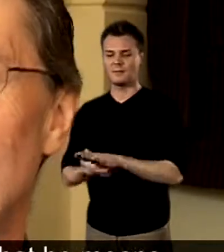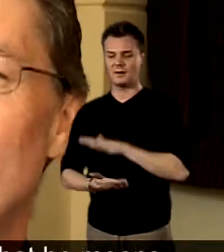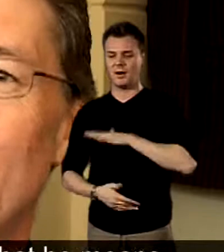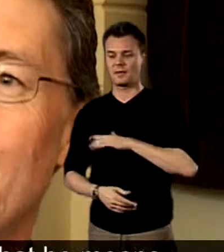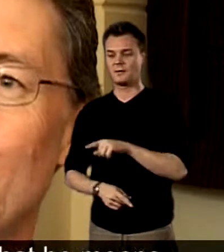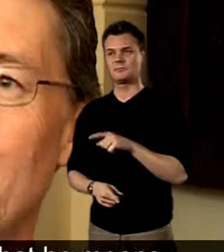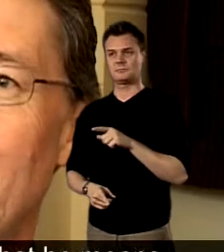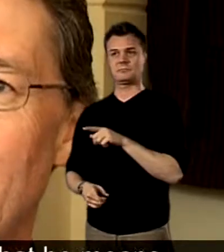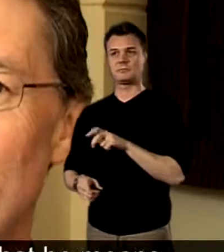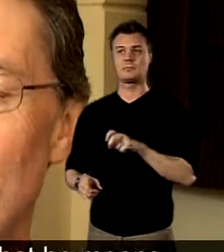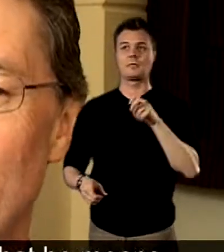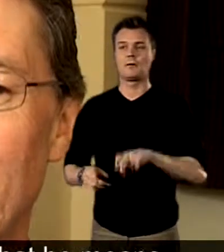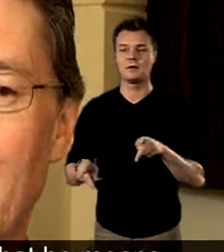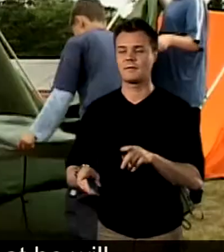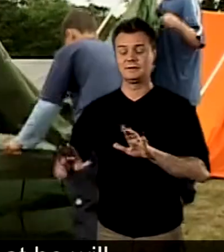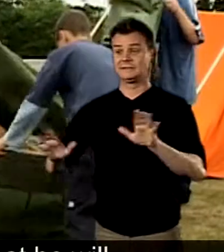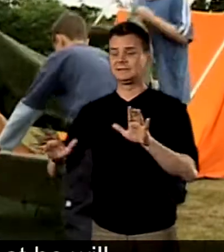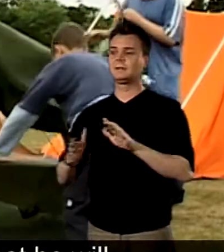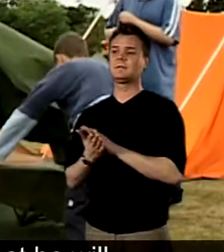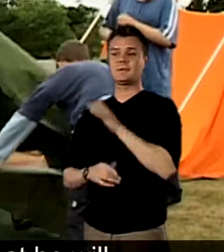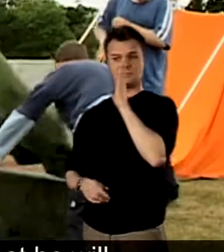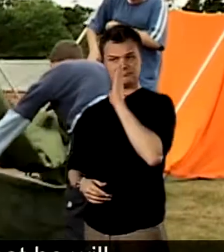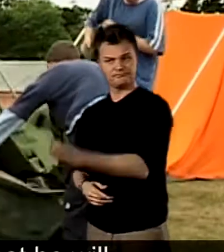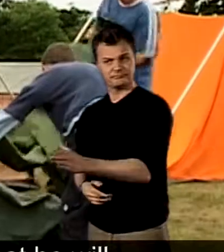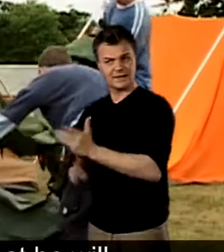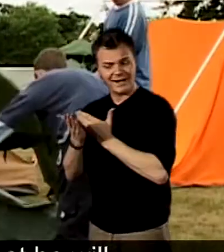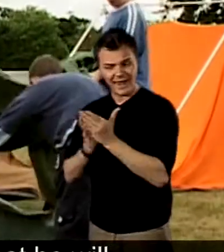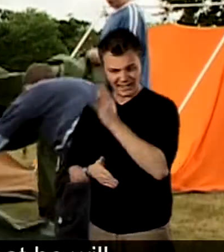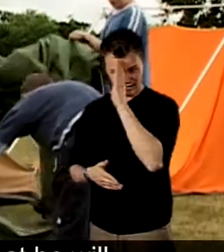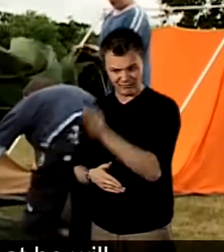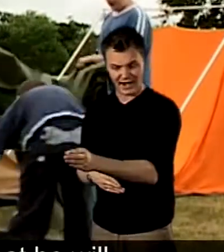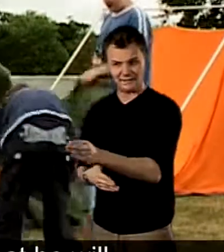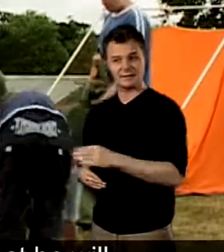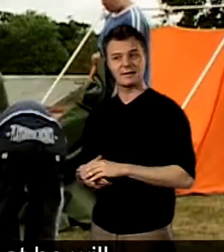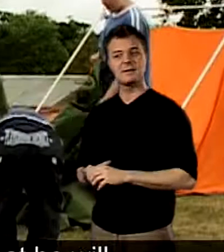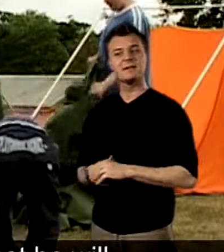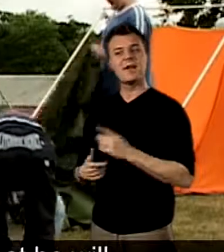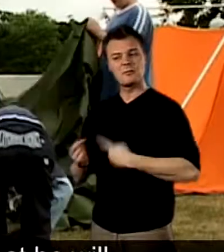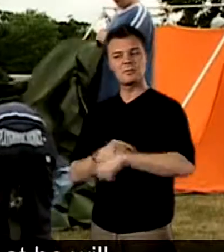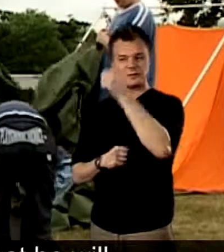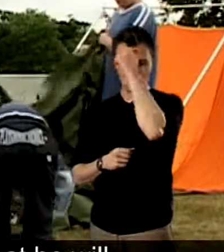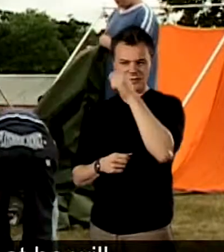So we have to be very direct and very clear with him. But because everyone knows that he will be a little